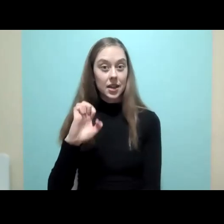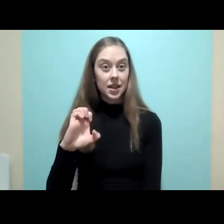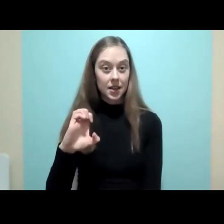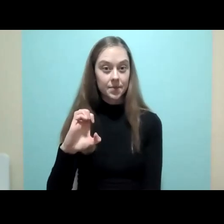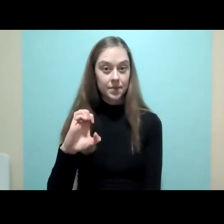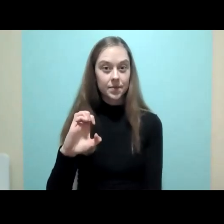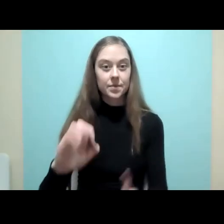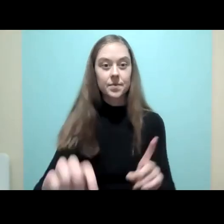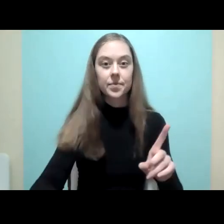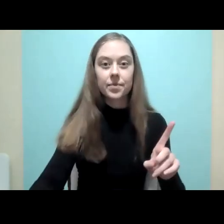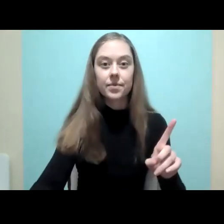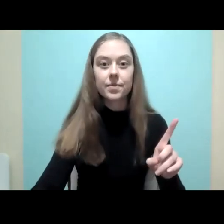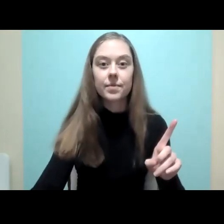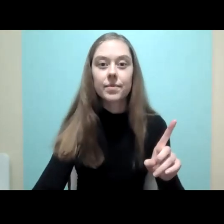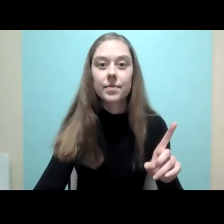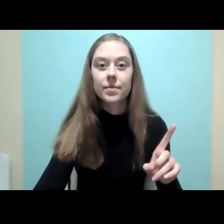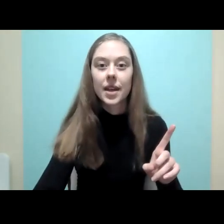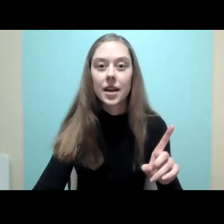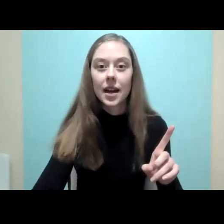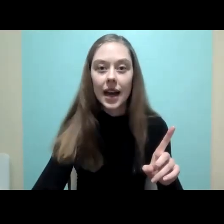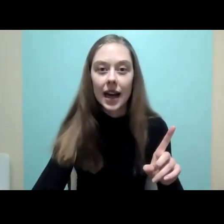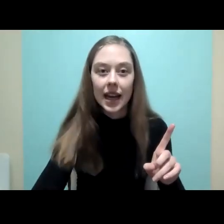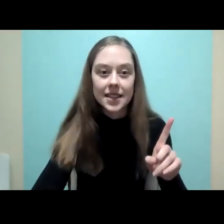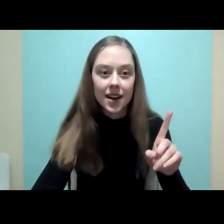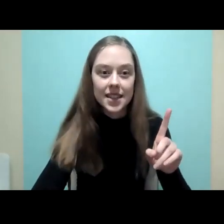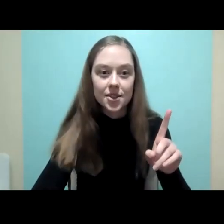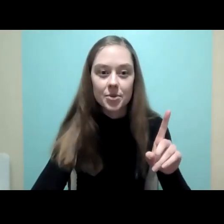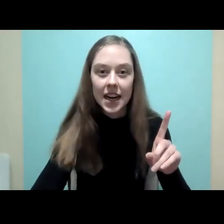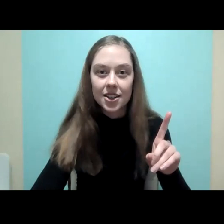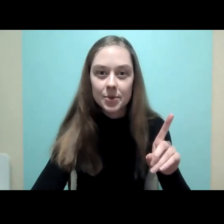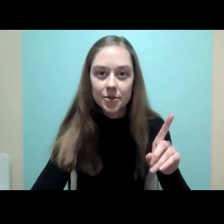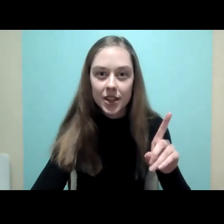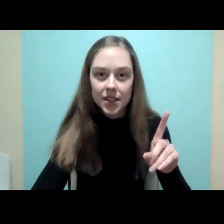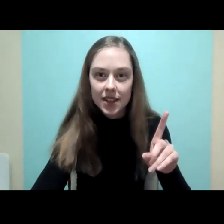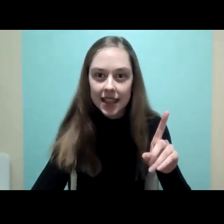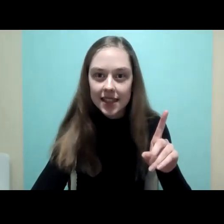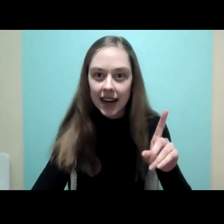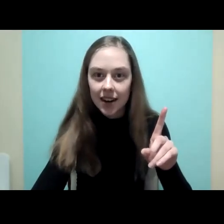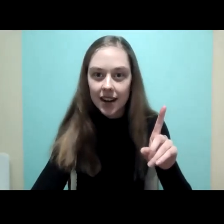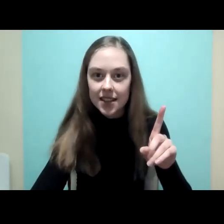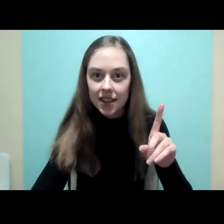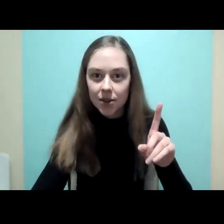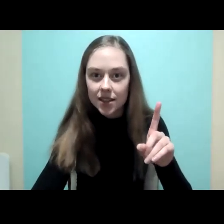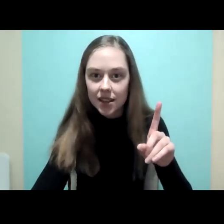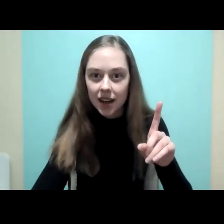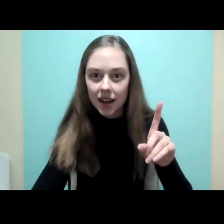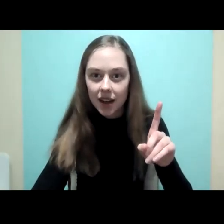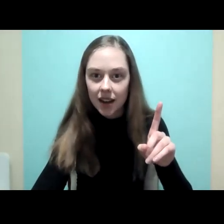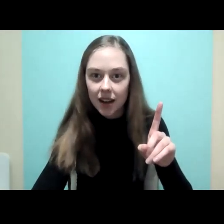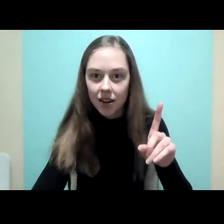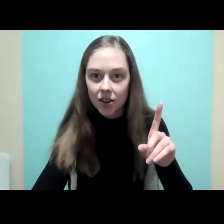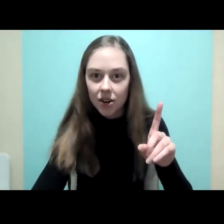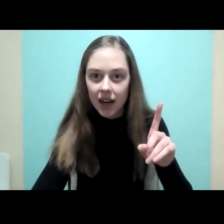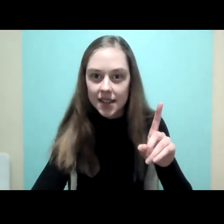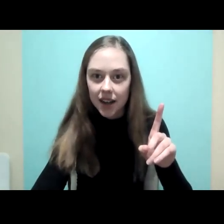Yeah, okay, let's try and I'm going to try and share my screen now, okay? So, Sorry to interrupt you, Eric. Just before you do, I think Sarah has a question